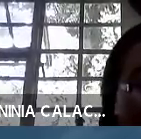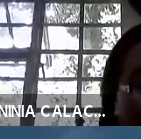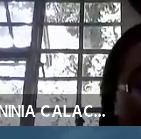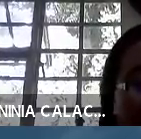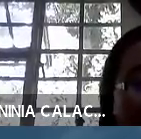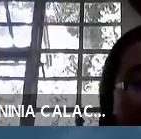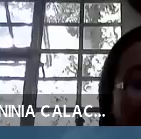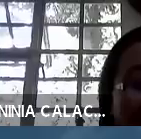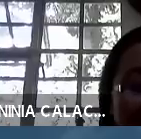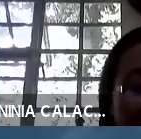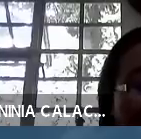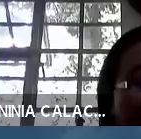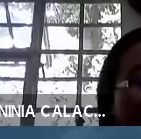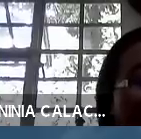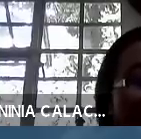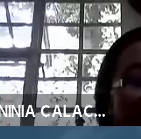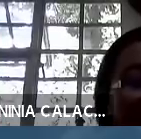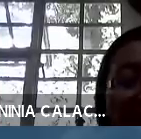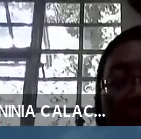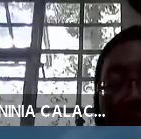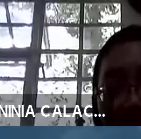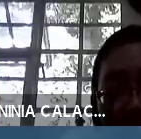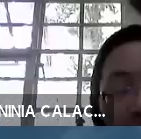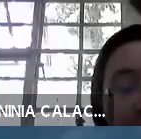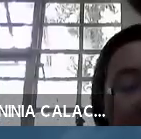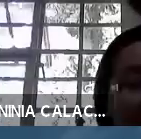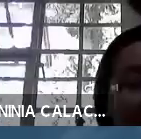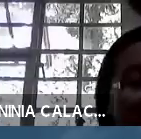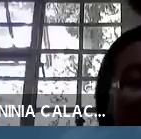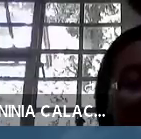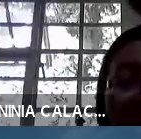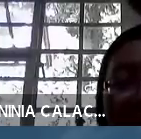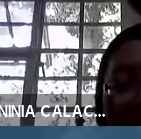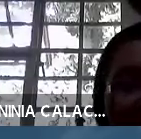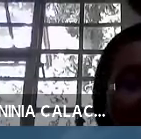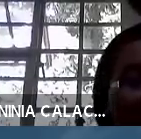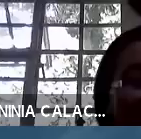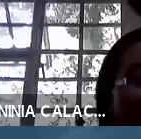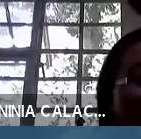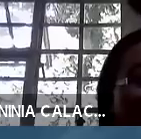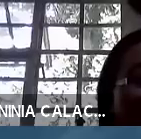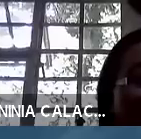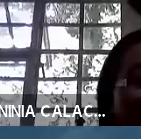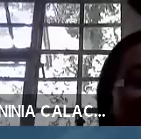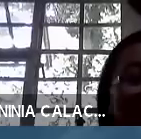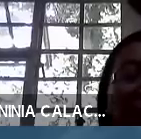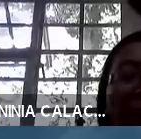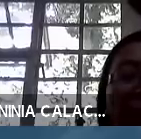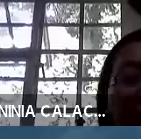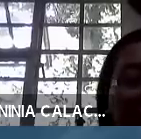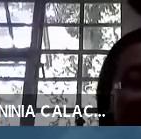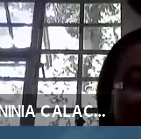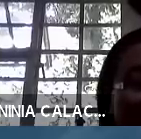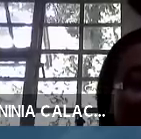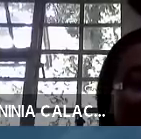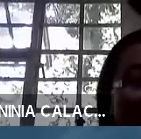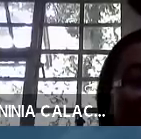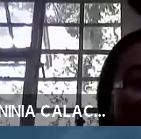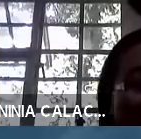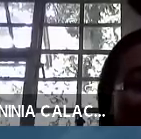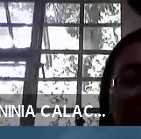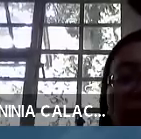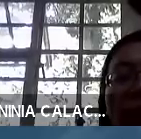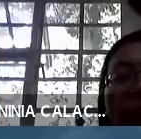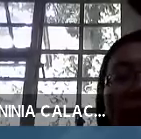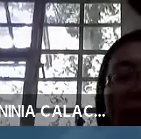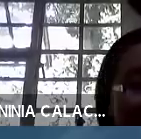am now, 10 important contributions because of those experiences, and the 10 reasons